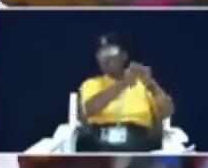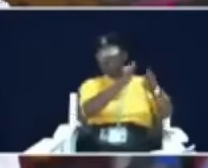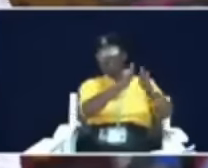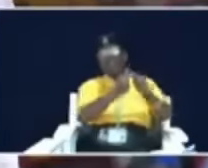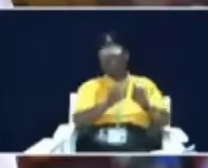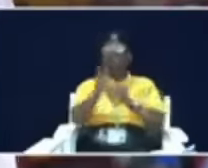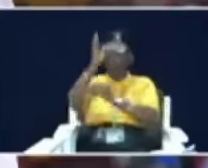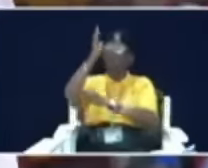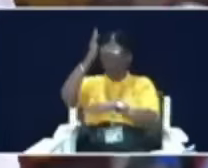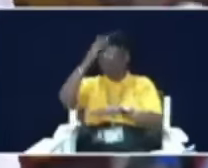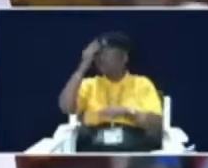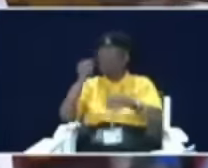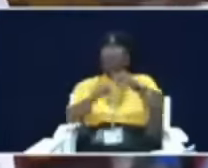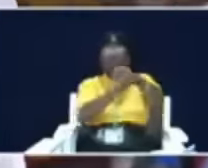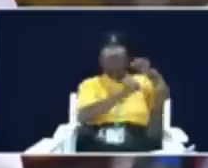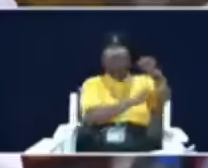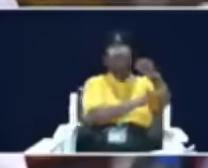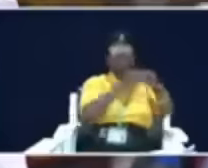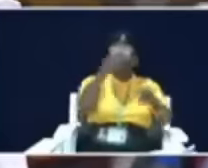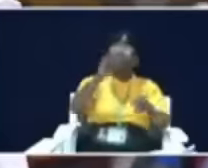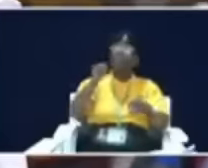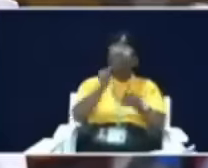God knows the foundation of every wall.